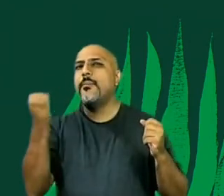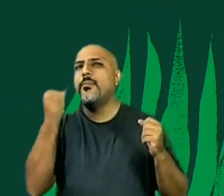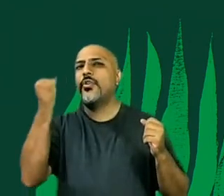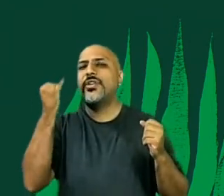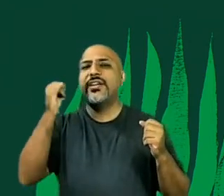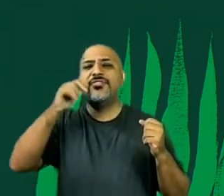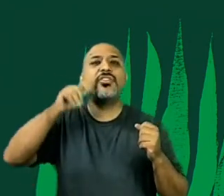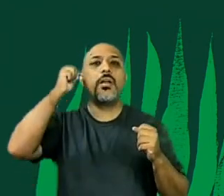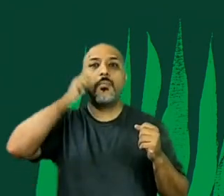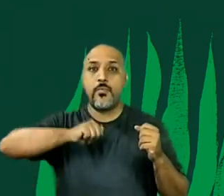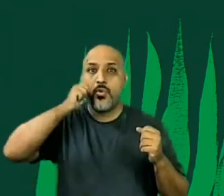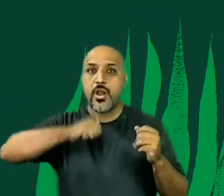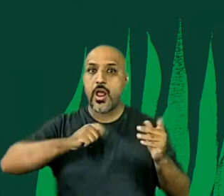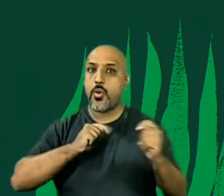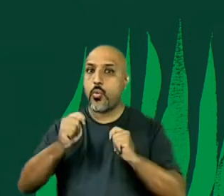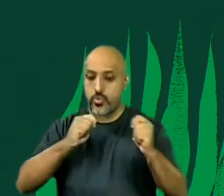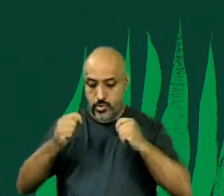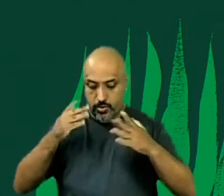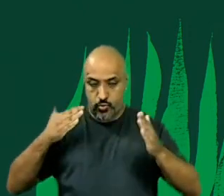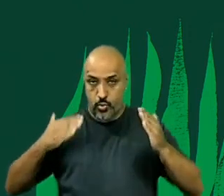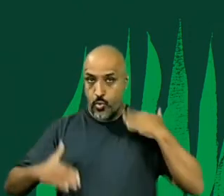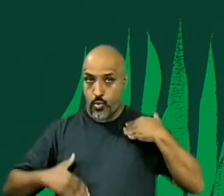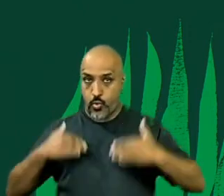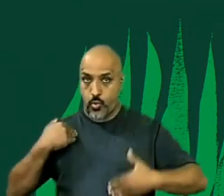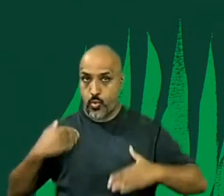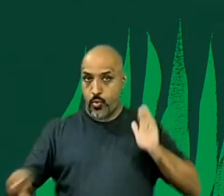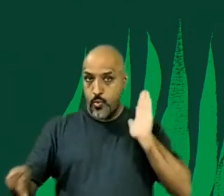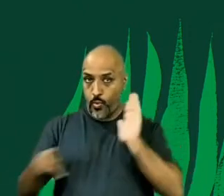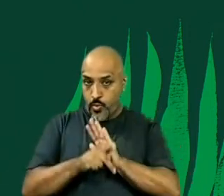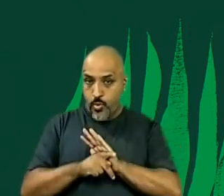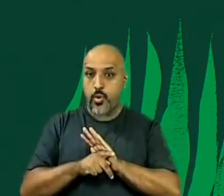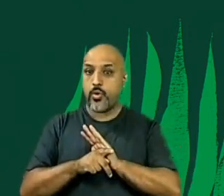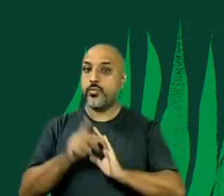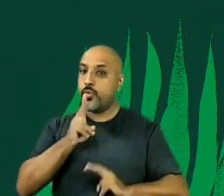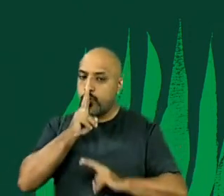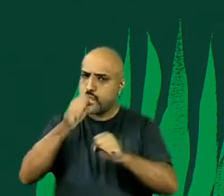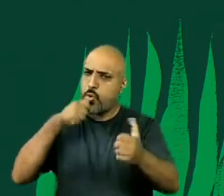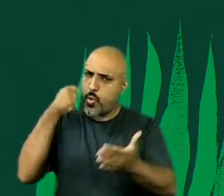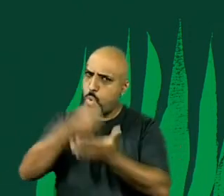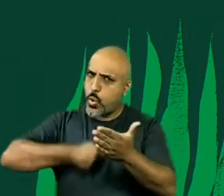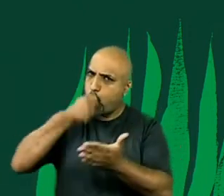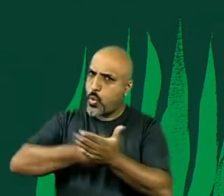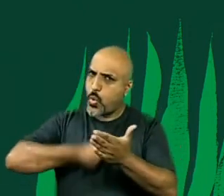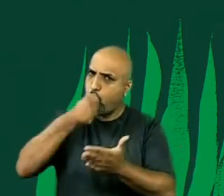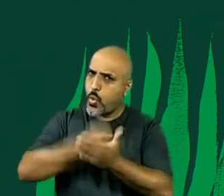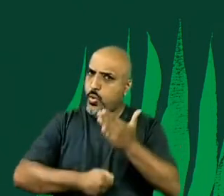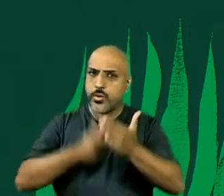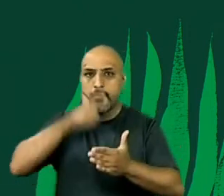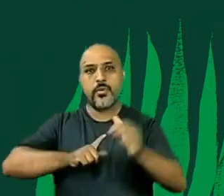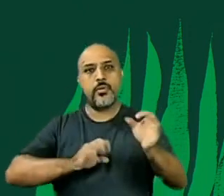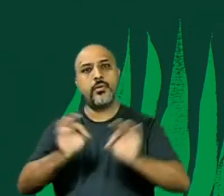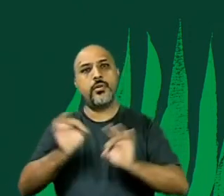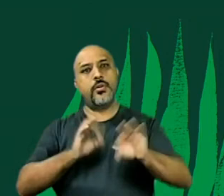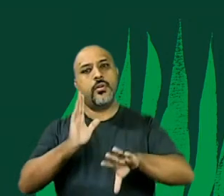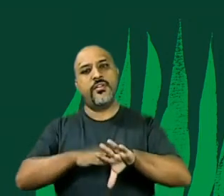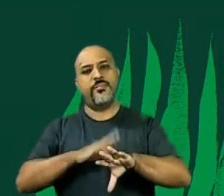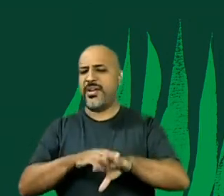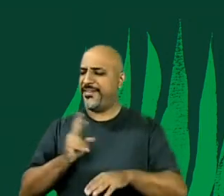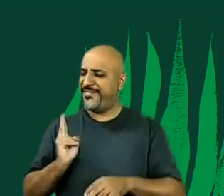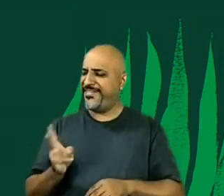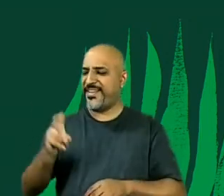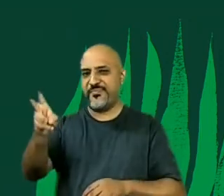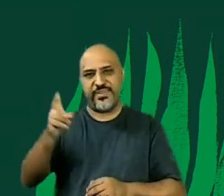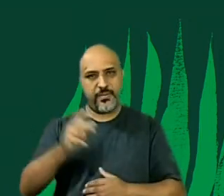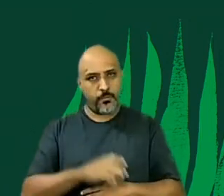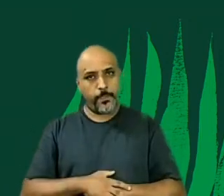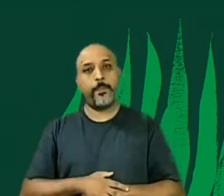this battle to control our own bodies forever. And we're back to having